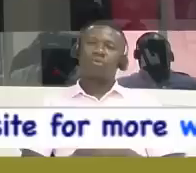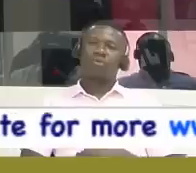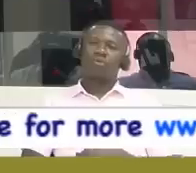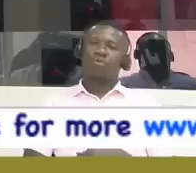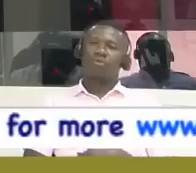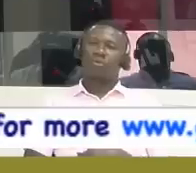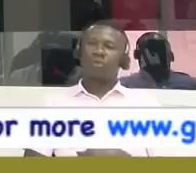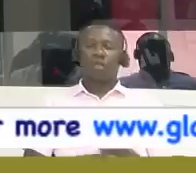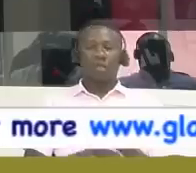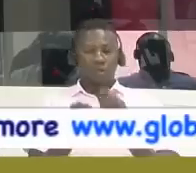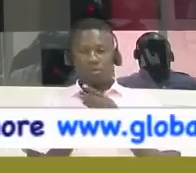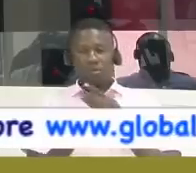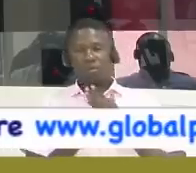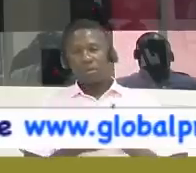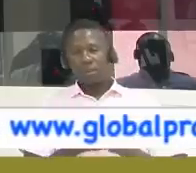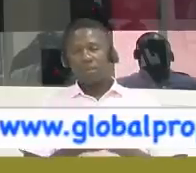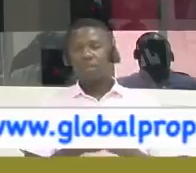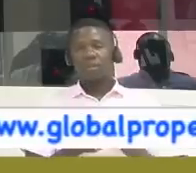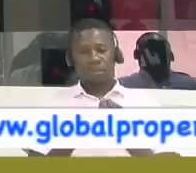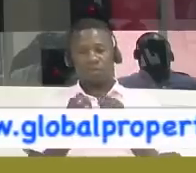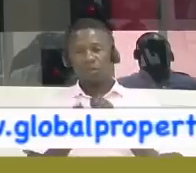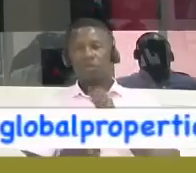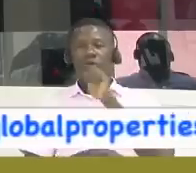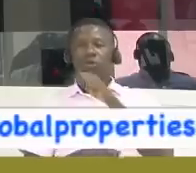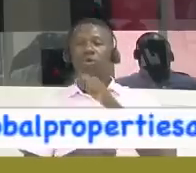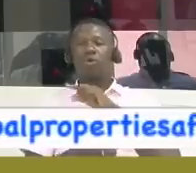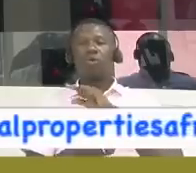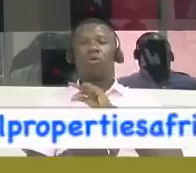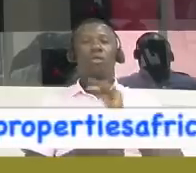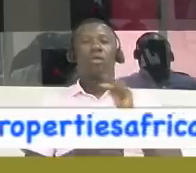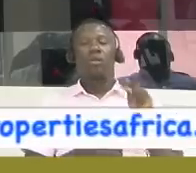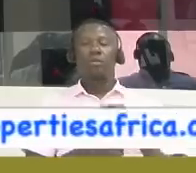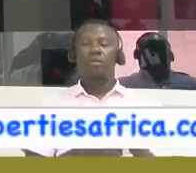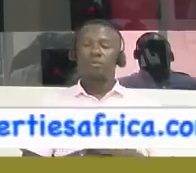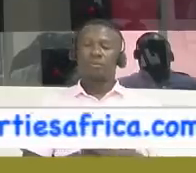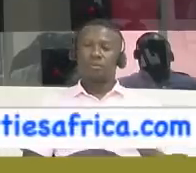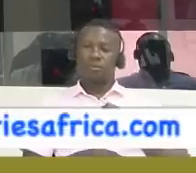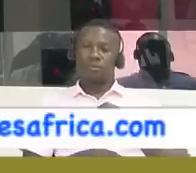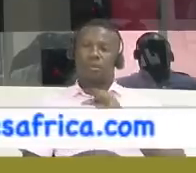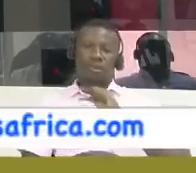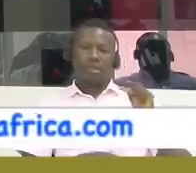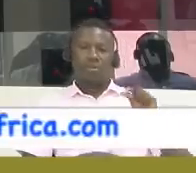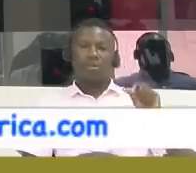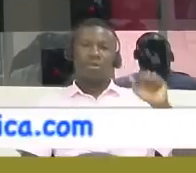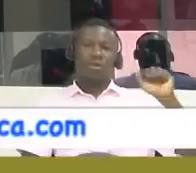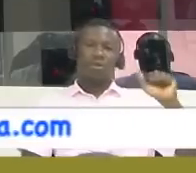Can you please tell us your name? My name is AWA SANNEH.